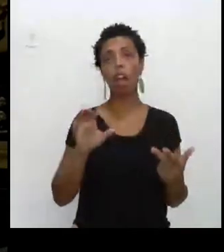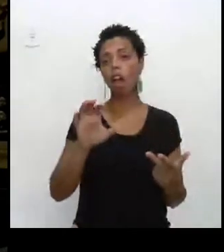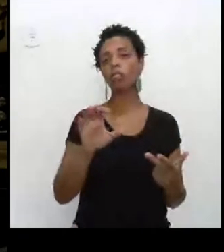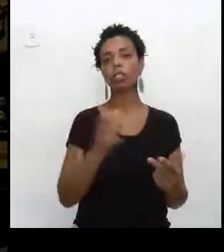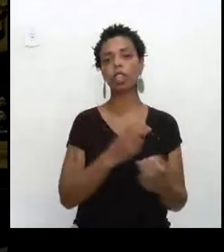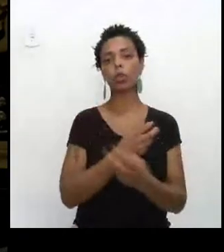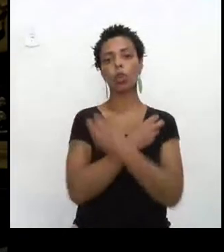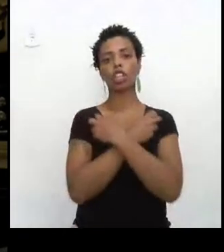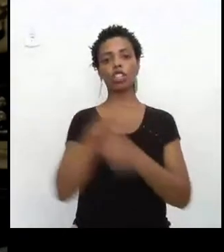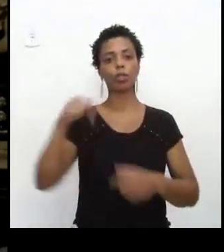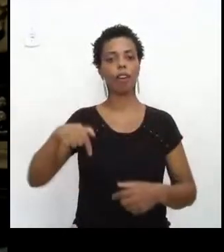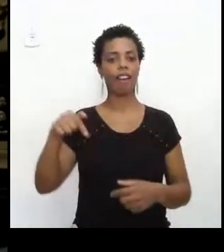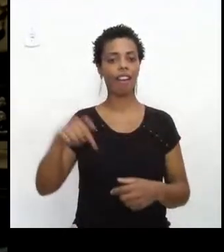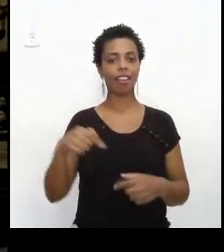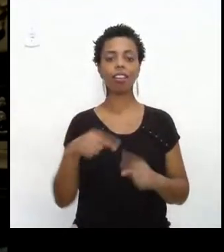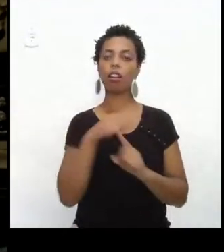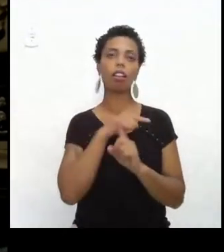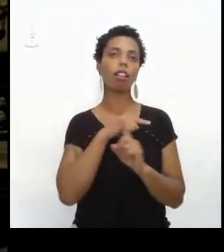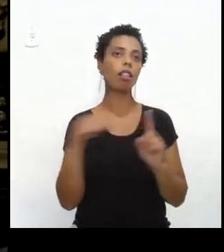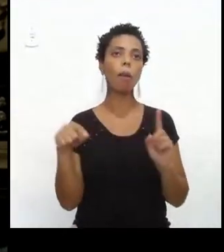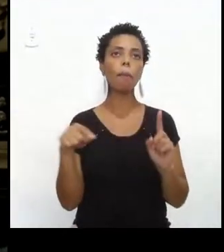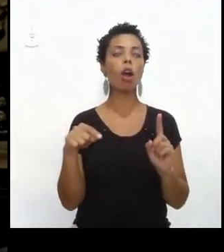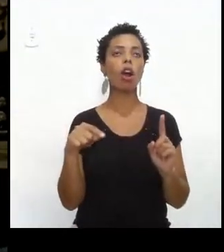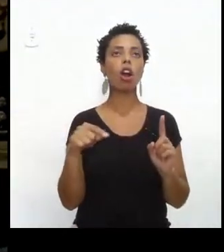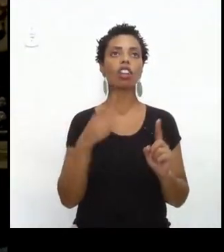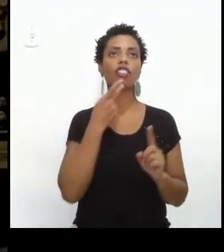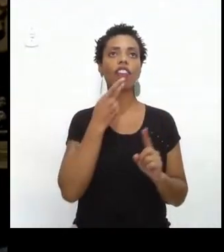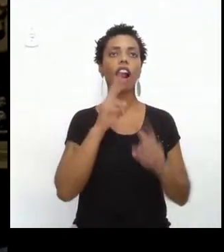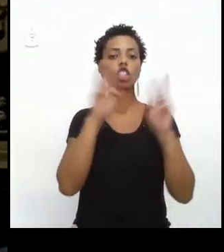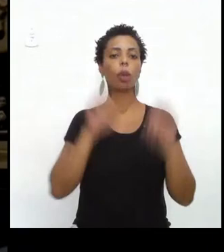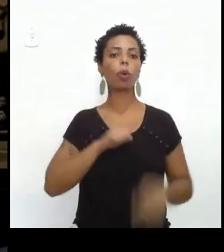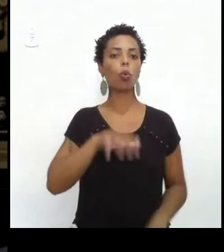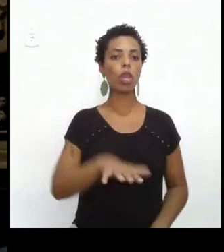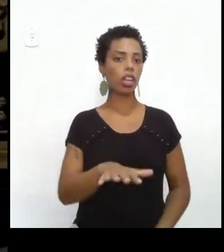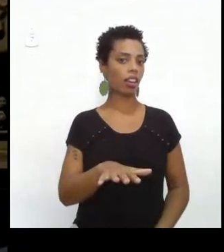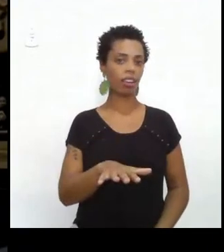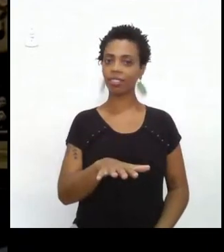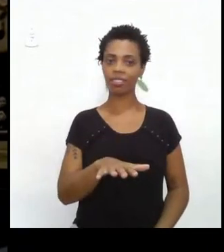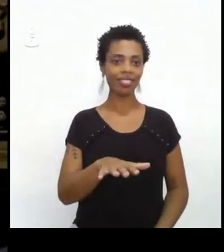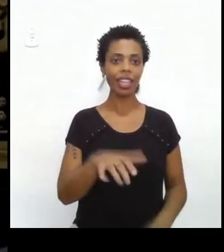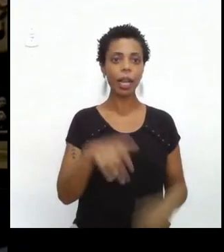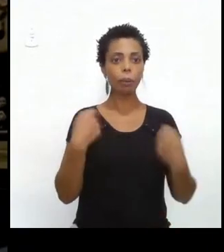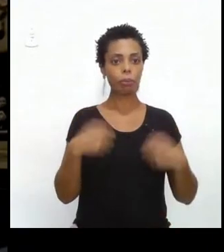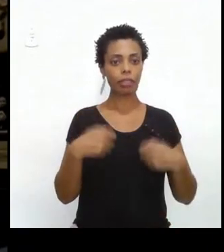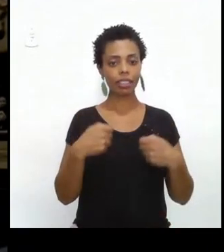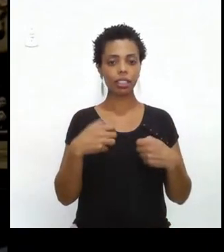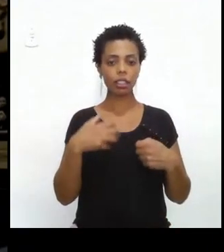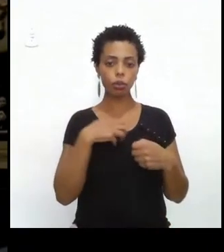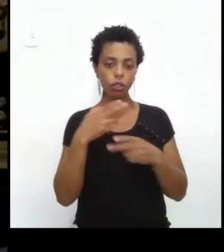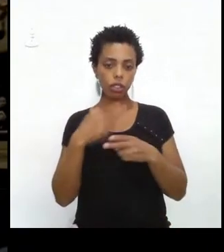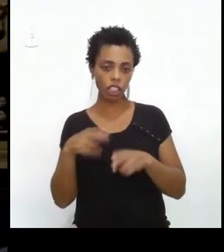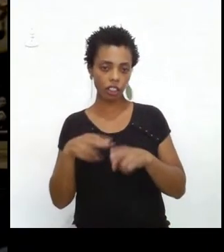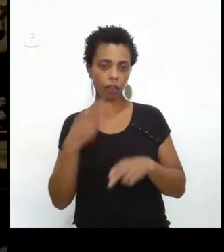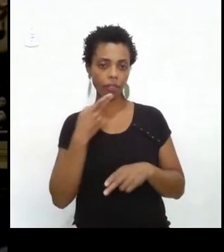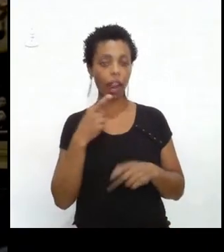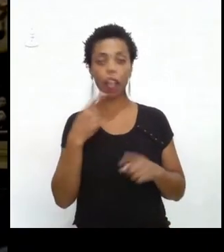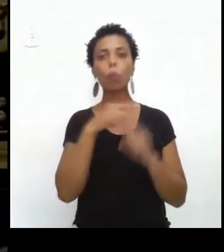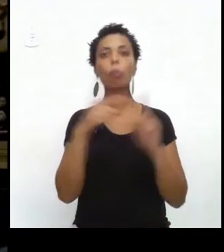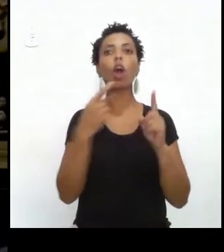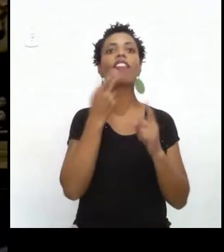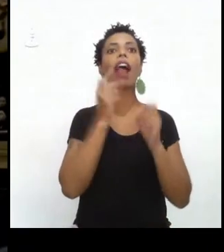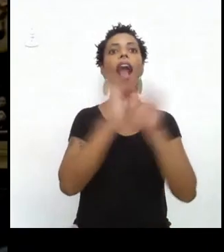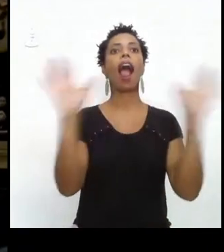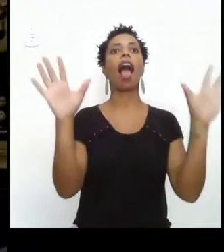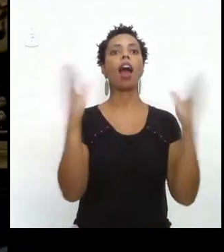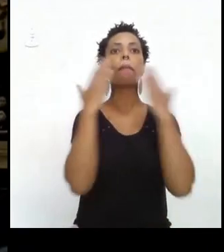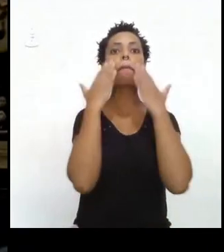na faculdade e cante Systems and hard work just wanna sing E aí a